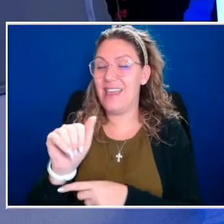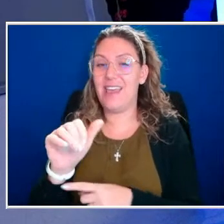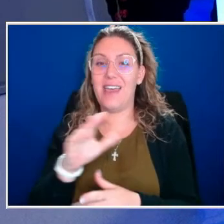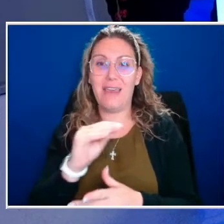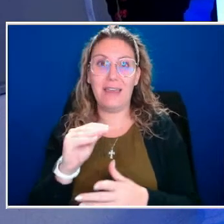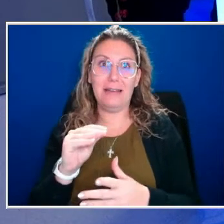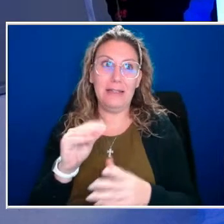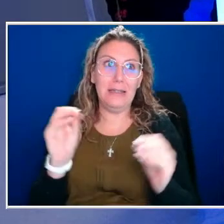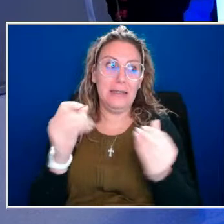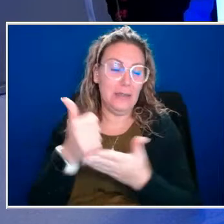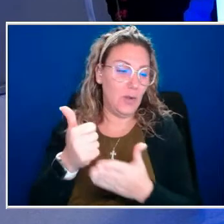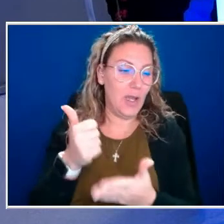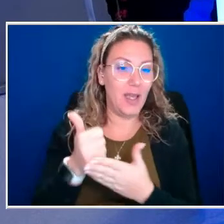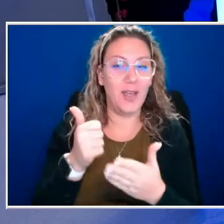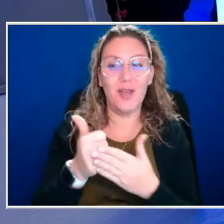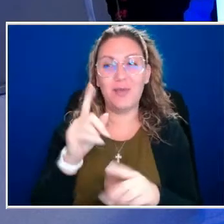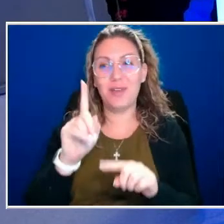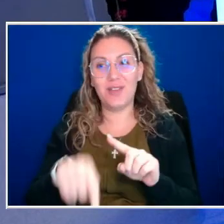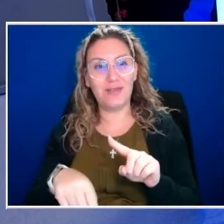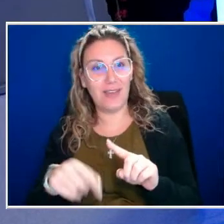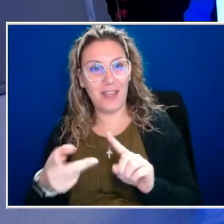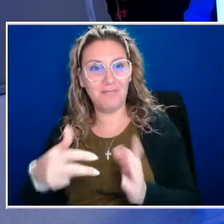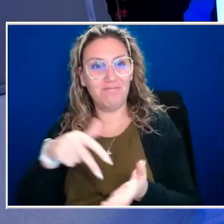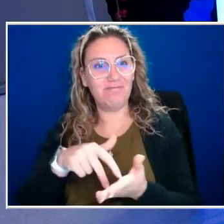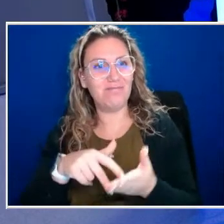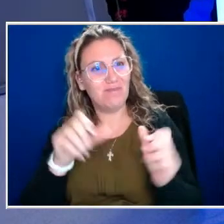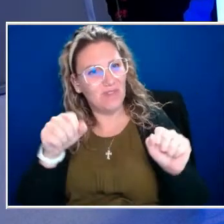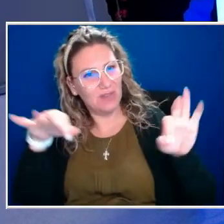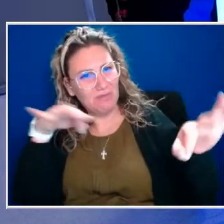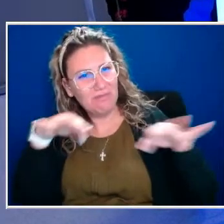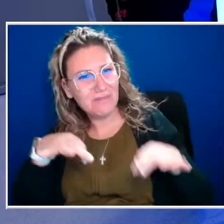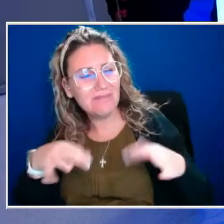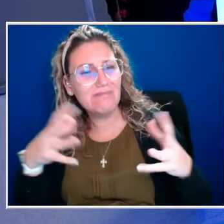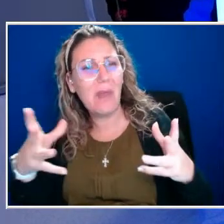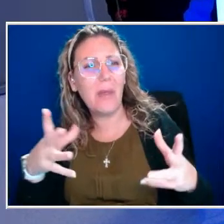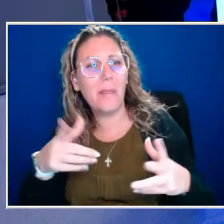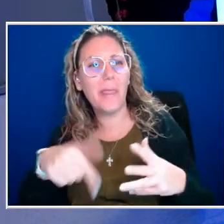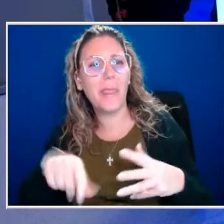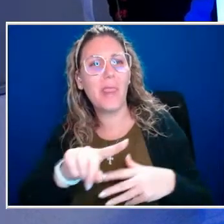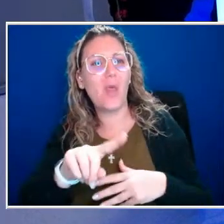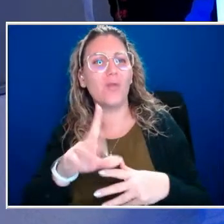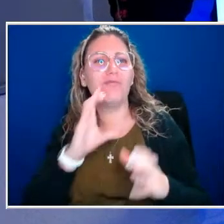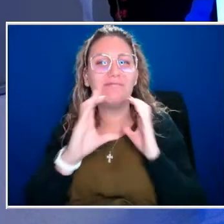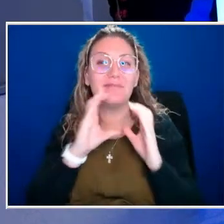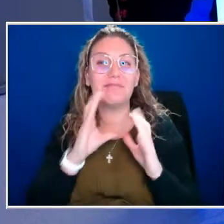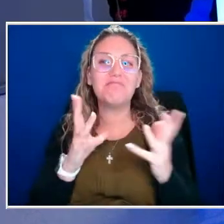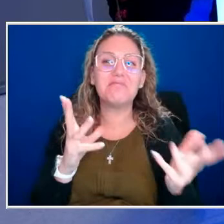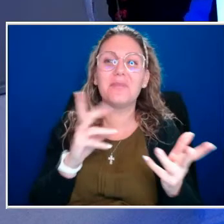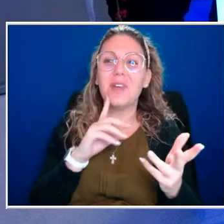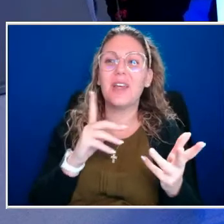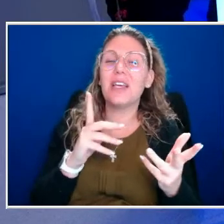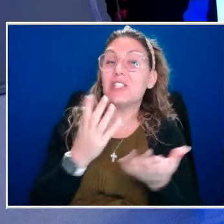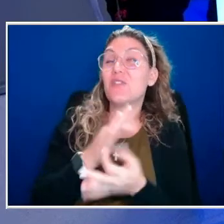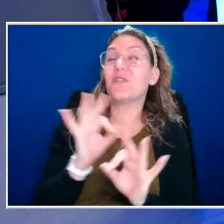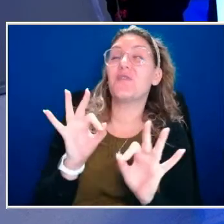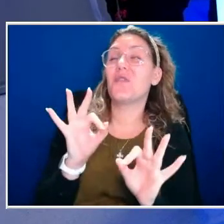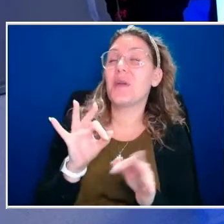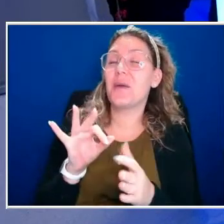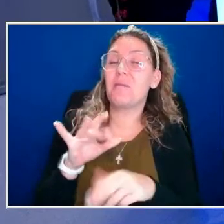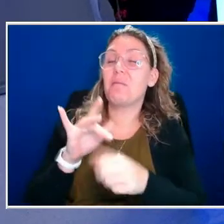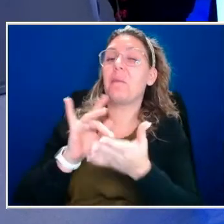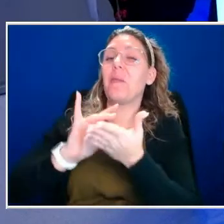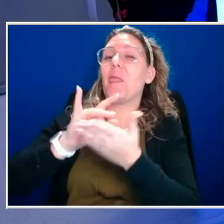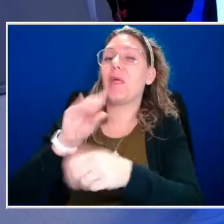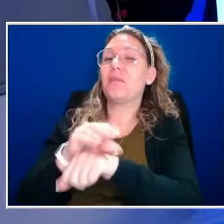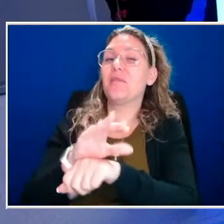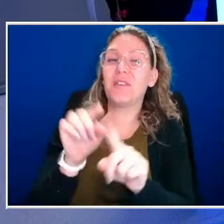help. Walk us through some of those conversations, and this is me asking for free medical advice from you, but how do we start